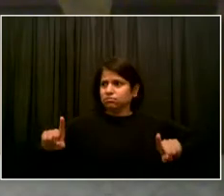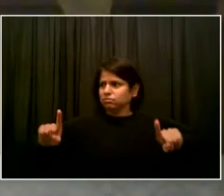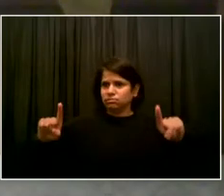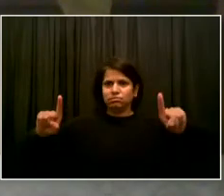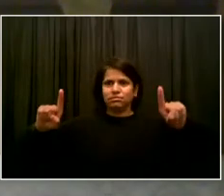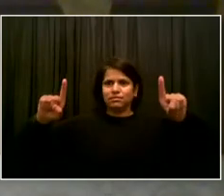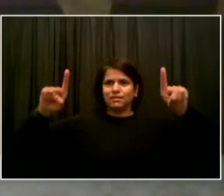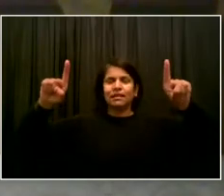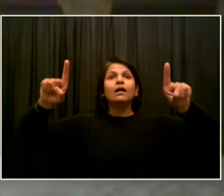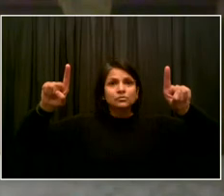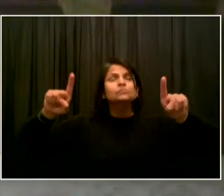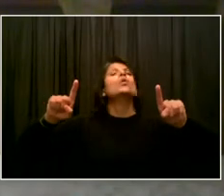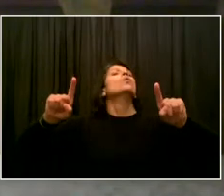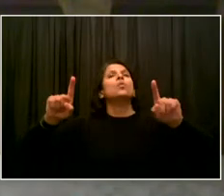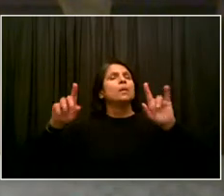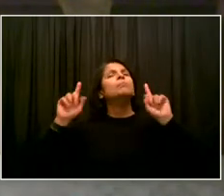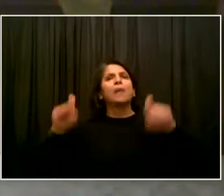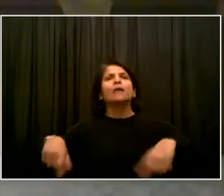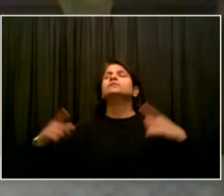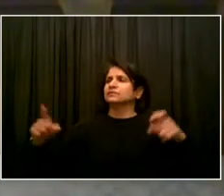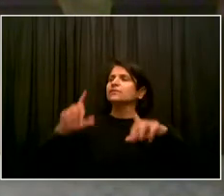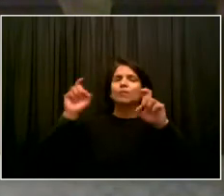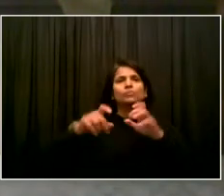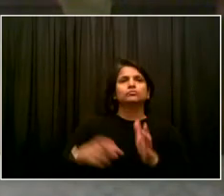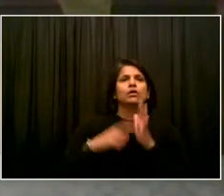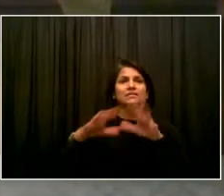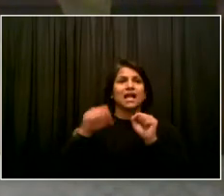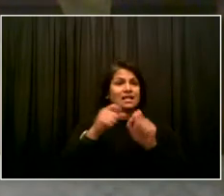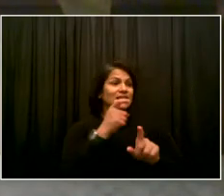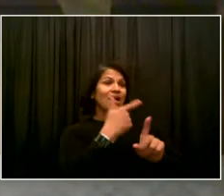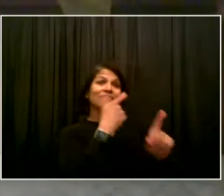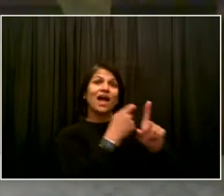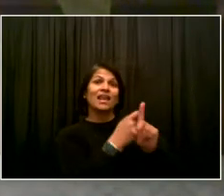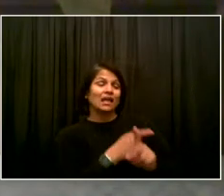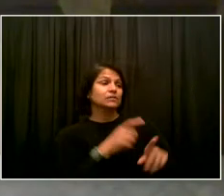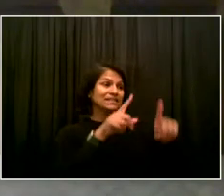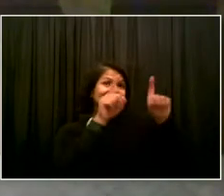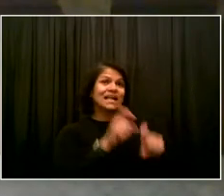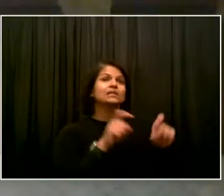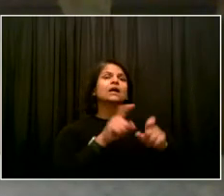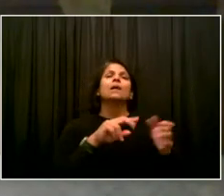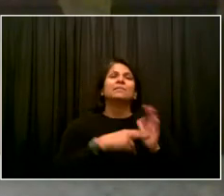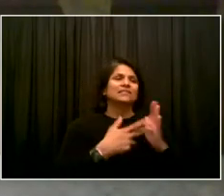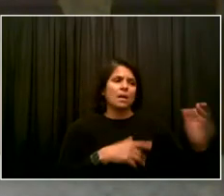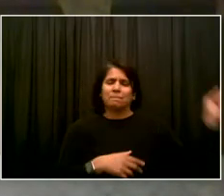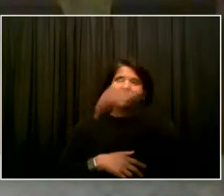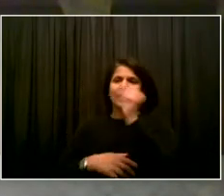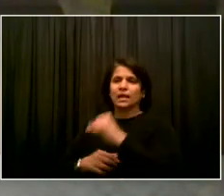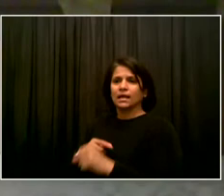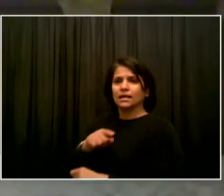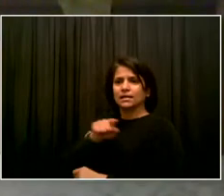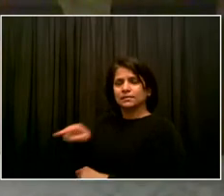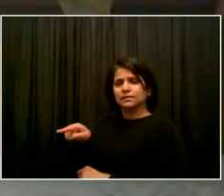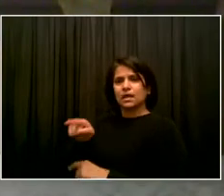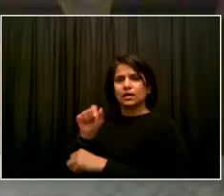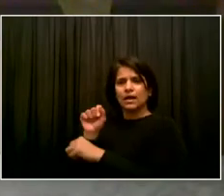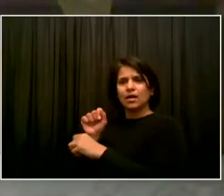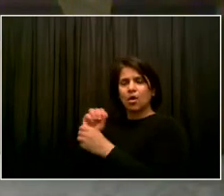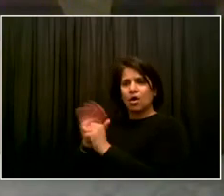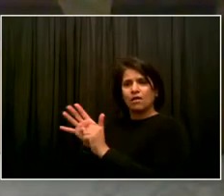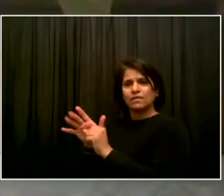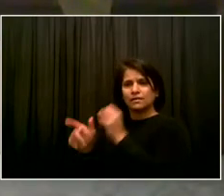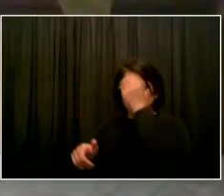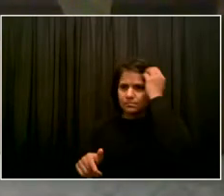other greater way of winning this battle and opening our city by testing and vaccination. We saw it with